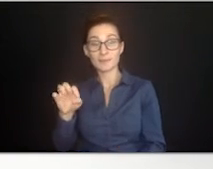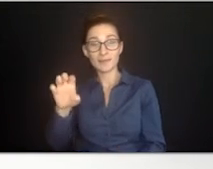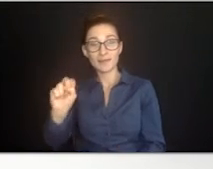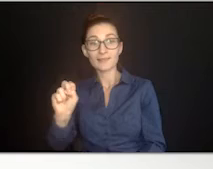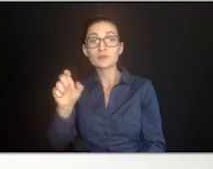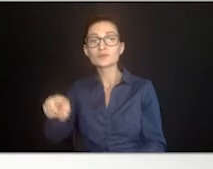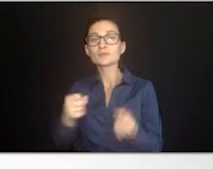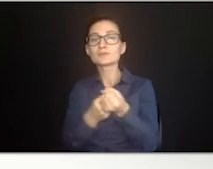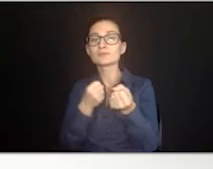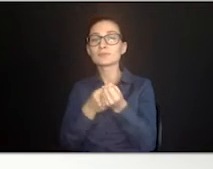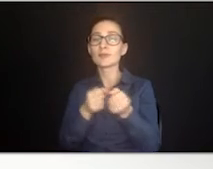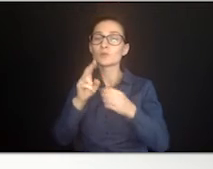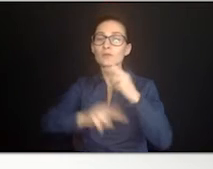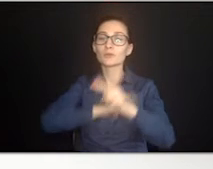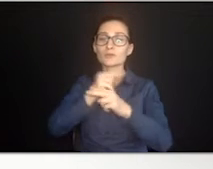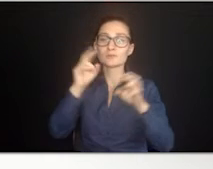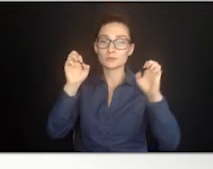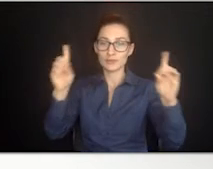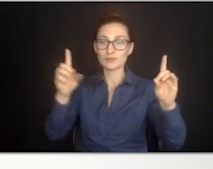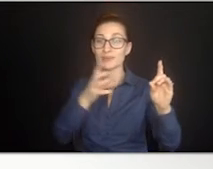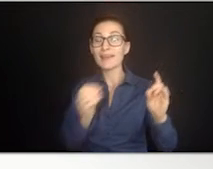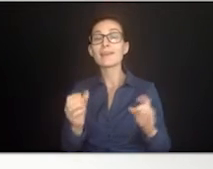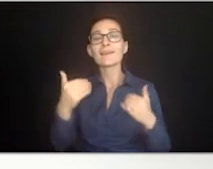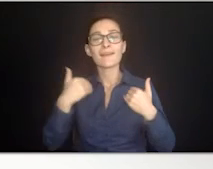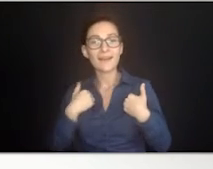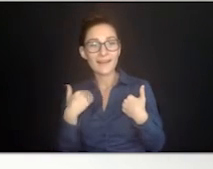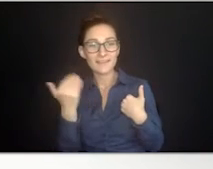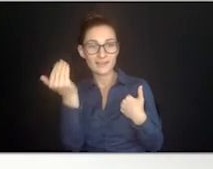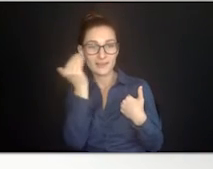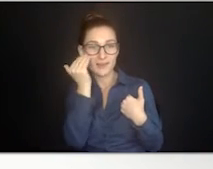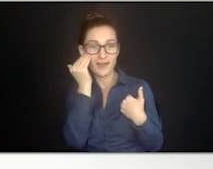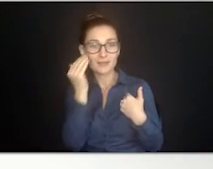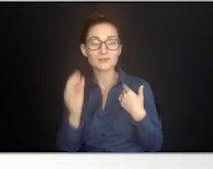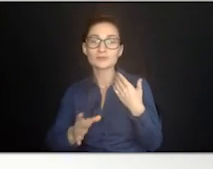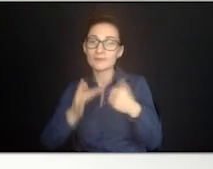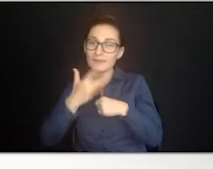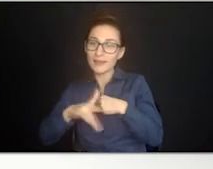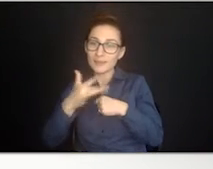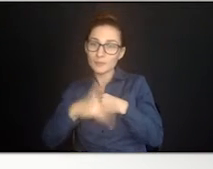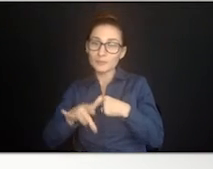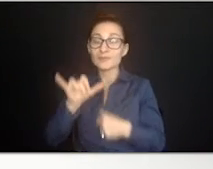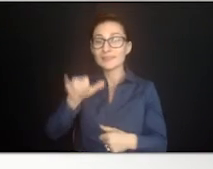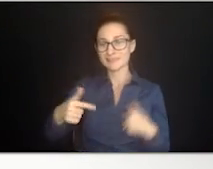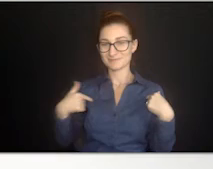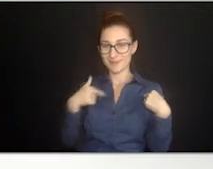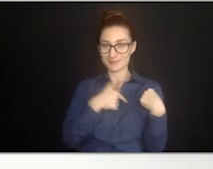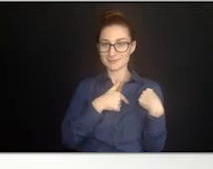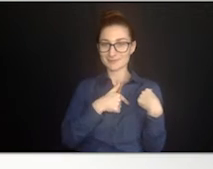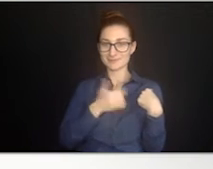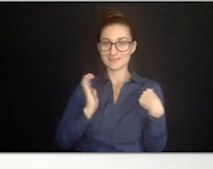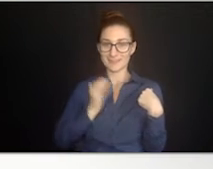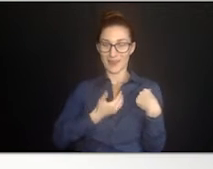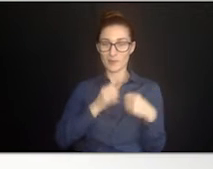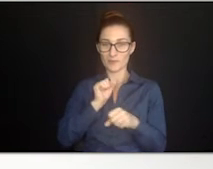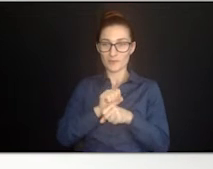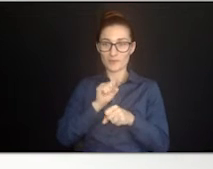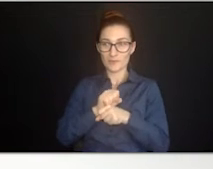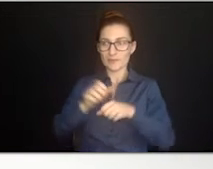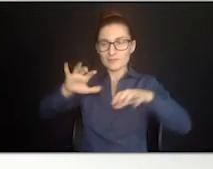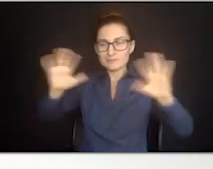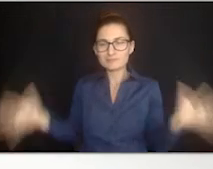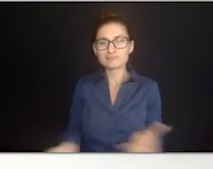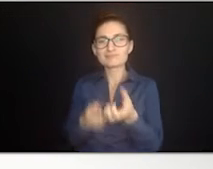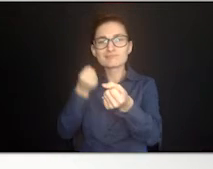universal education and have the knowledge and support available to them. That's part of where we come in as discretionary projects. We